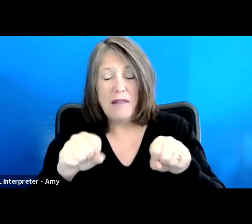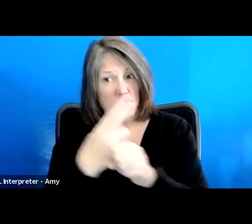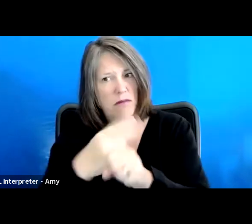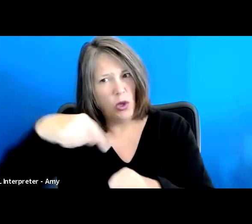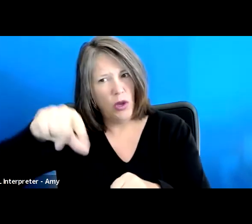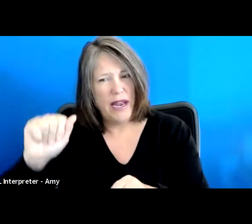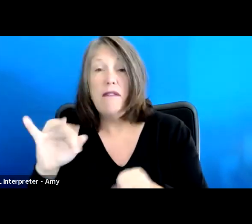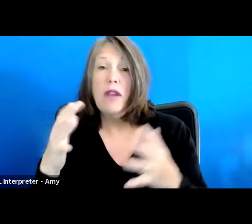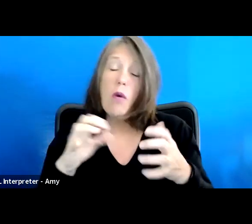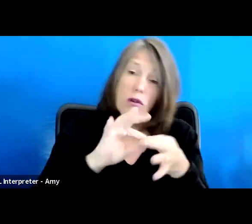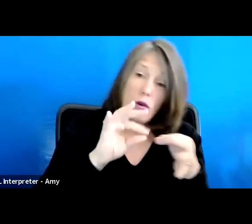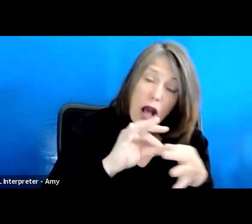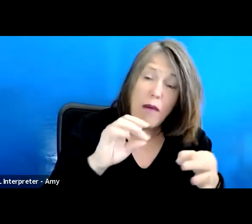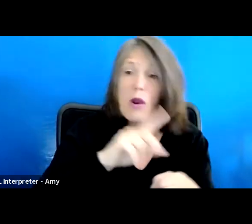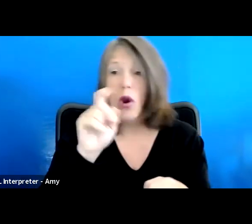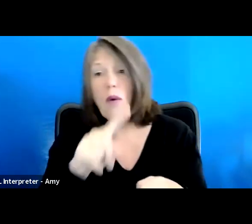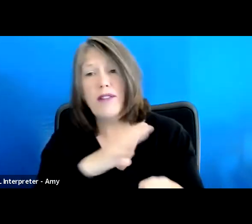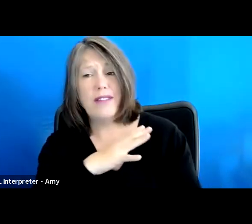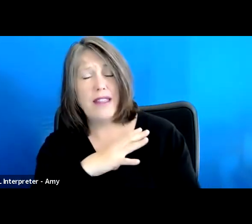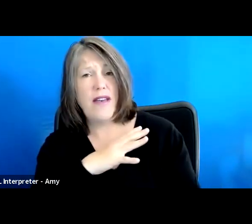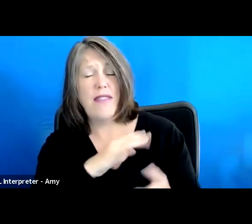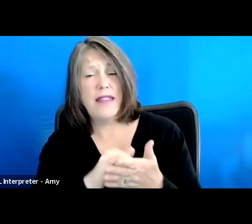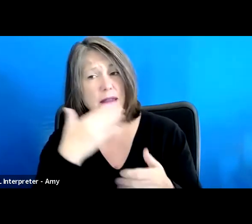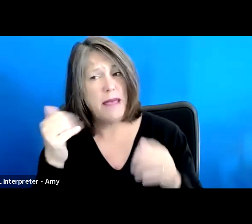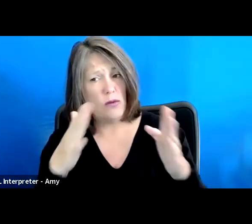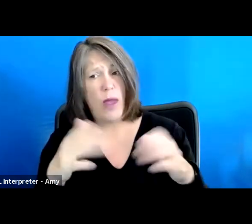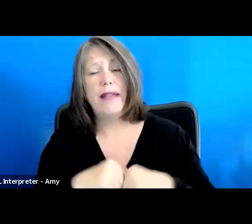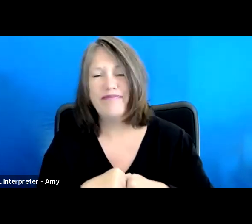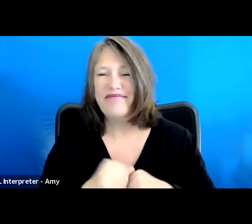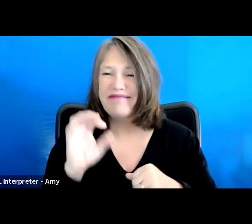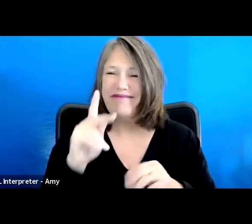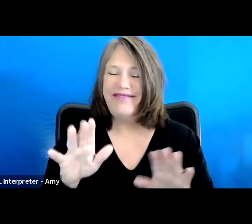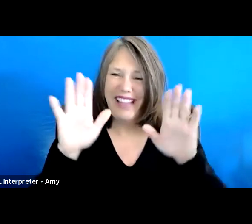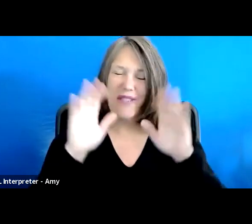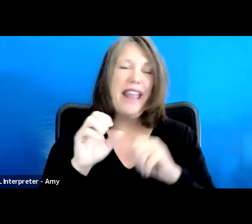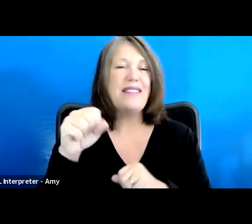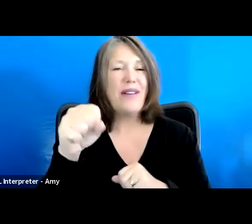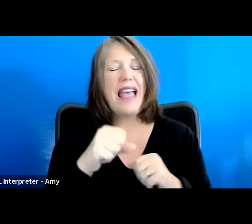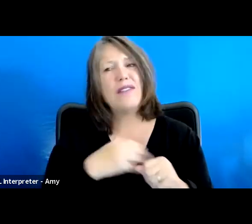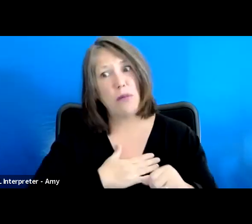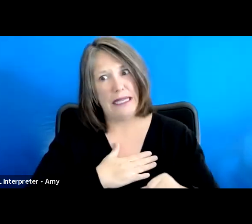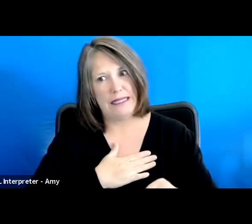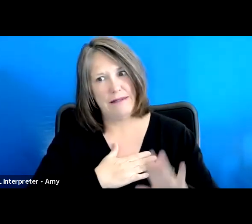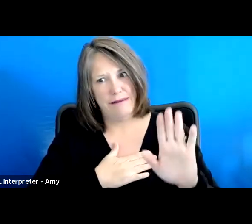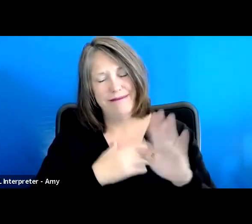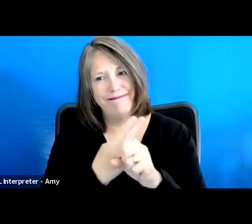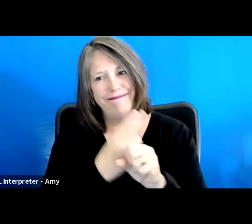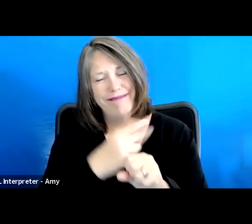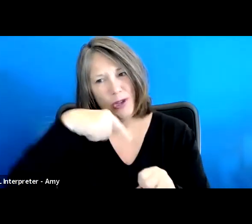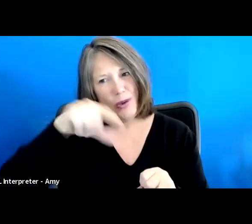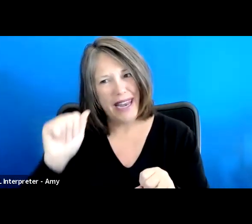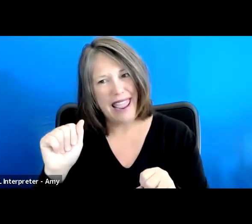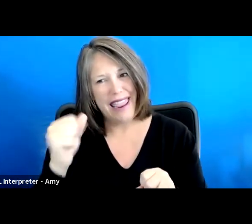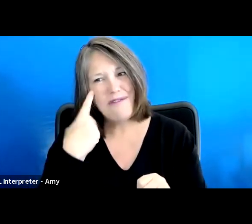drop comments or questions in there, that is the best way to do that. Okay, great. Yeah, so please use the question and answer for